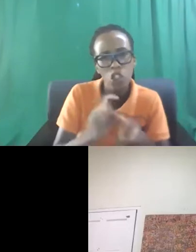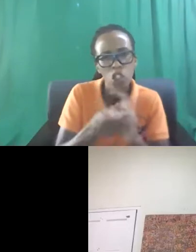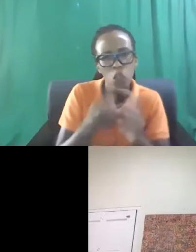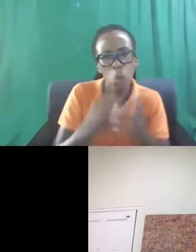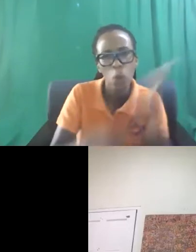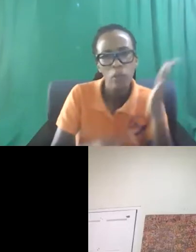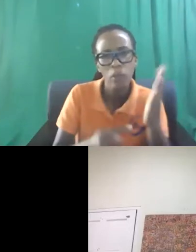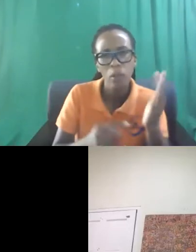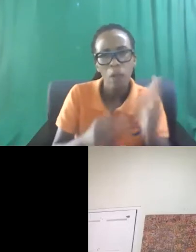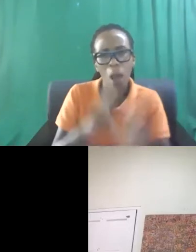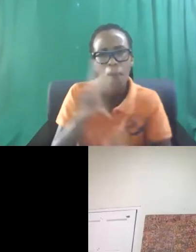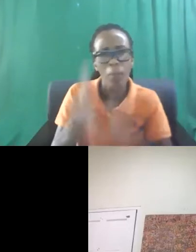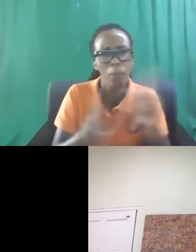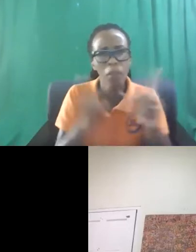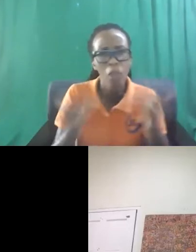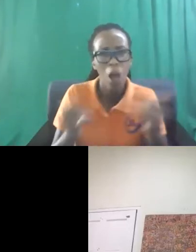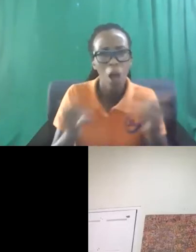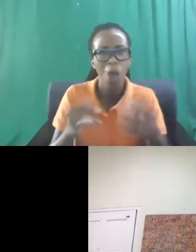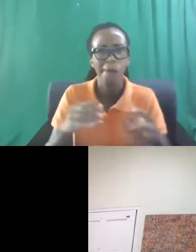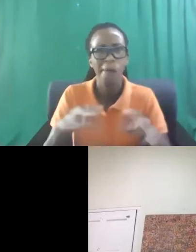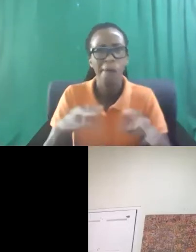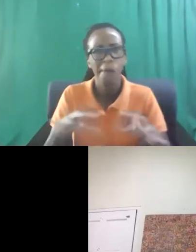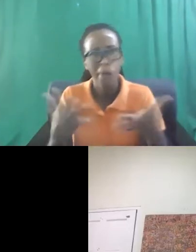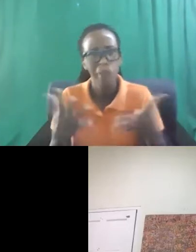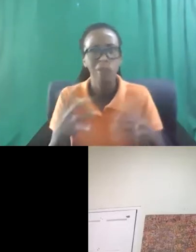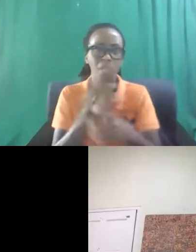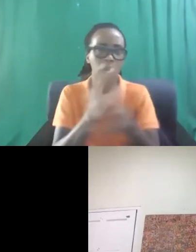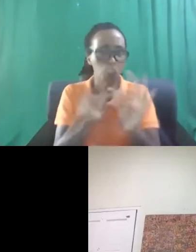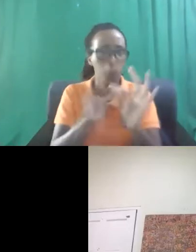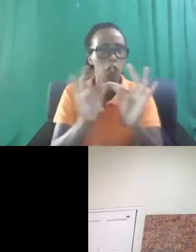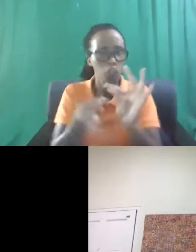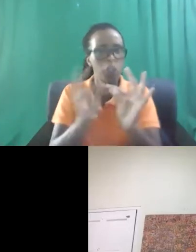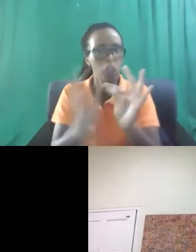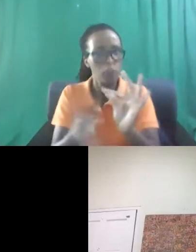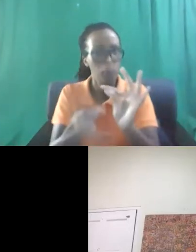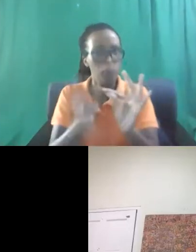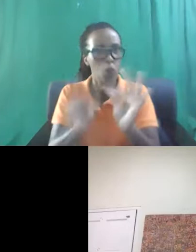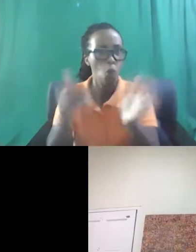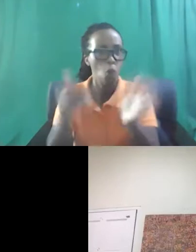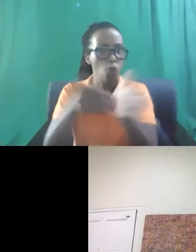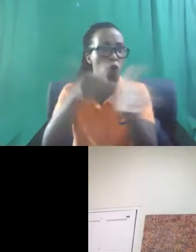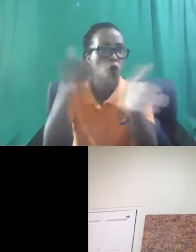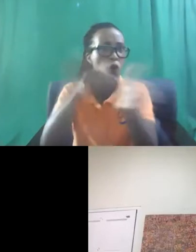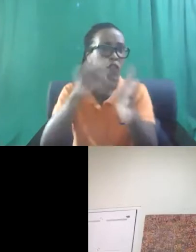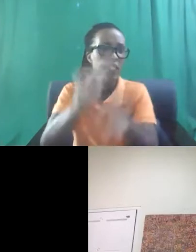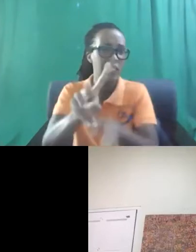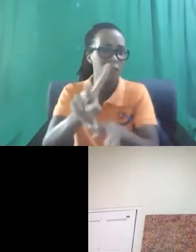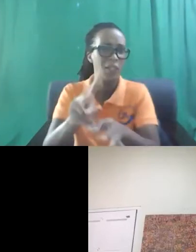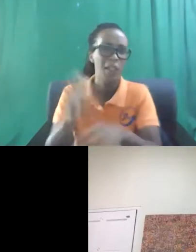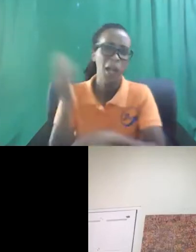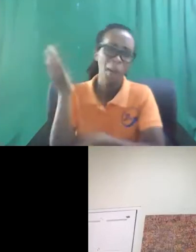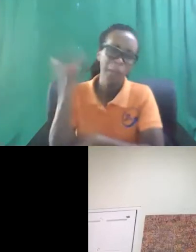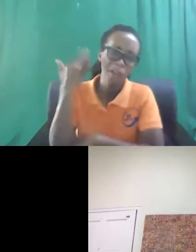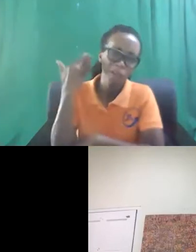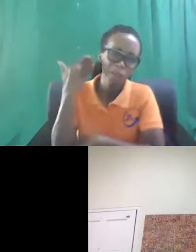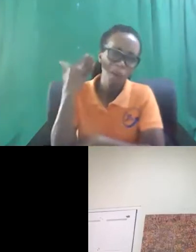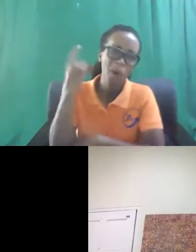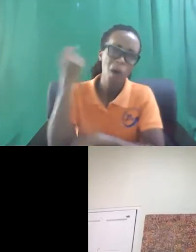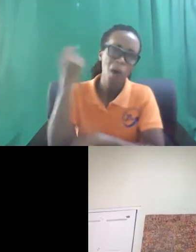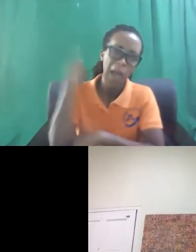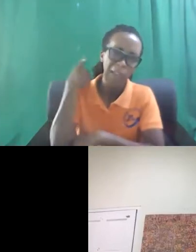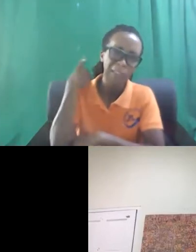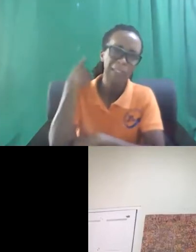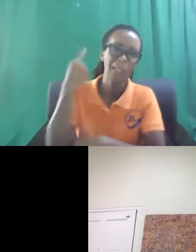much more accustomed now to seeing sign language interpreters. If Yeah. we'd done this a year ago and people had seen Niobe on the screen